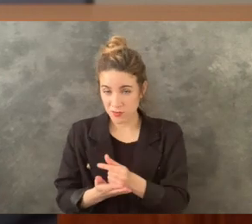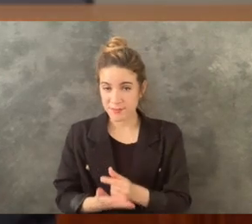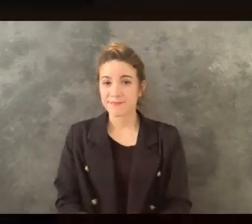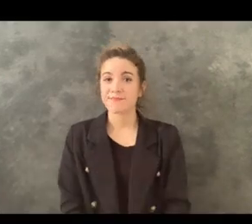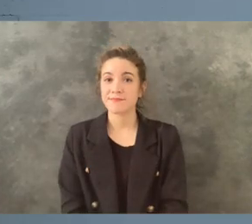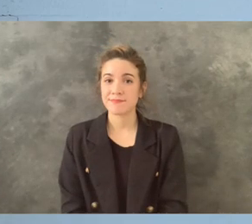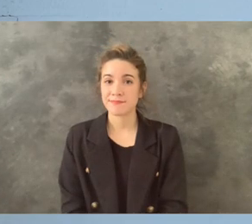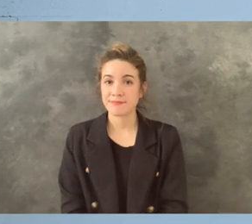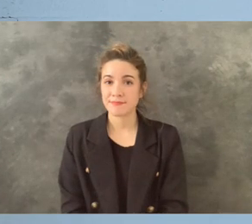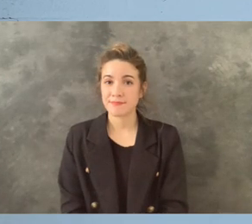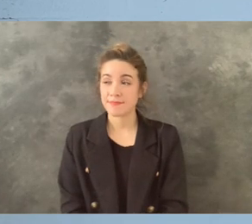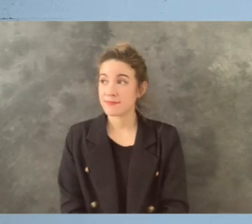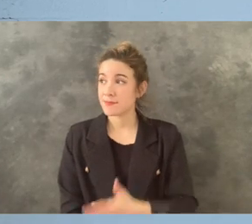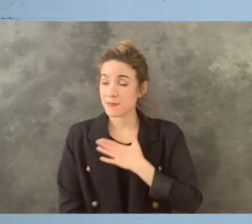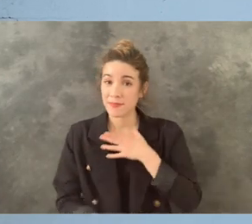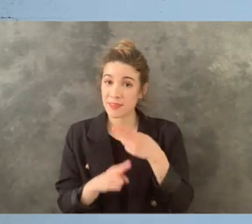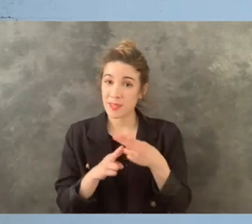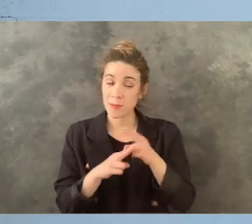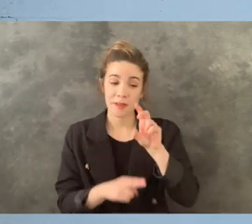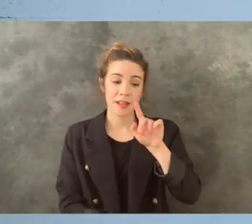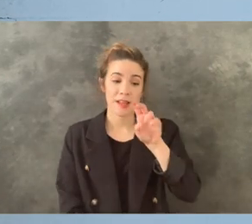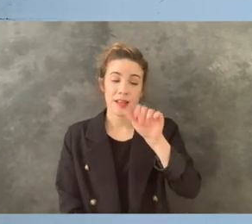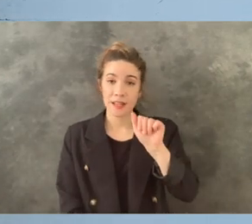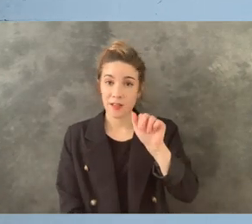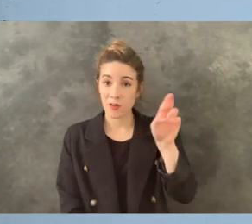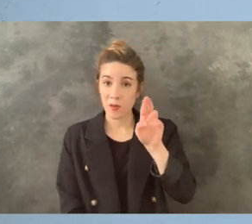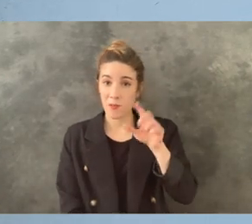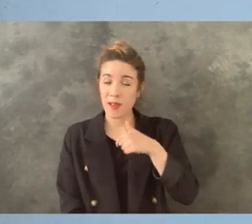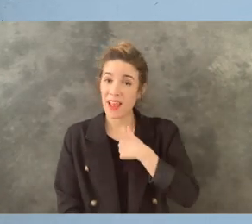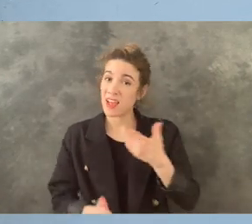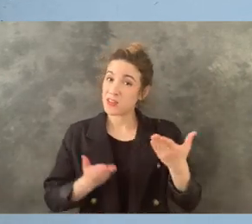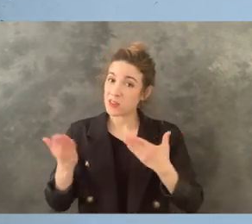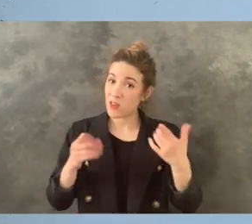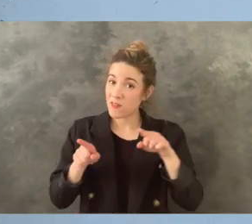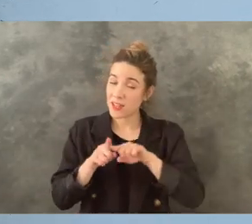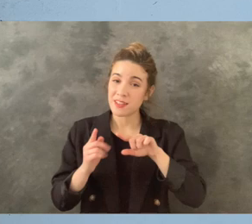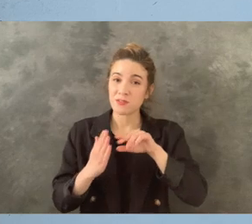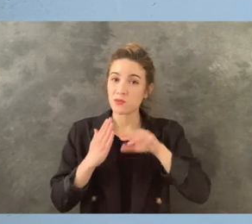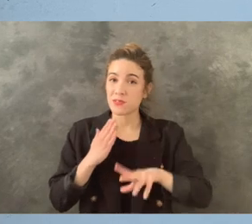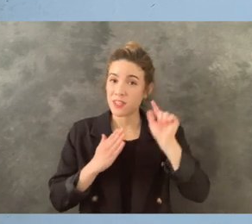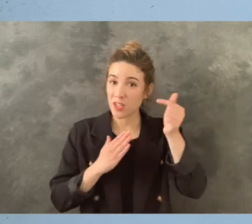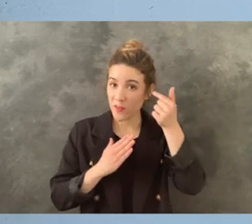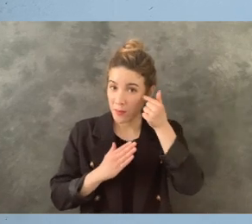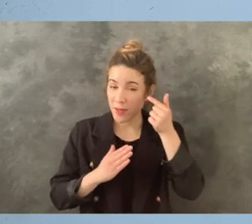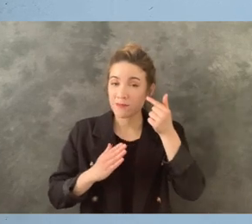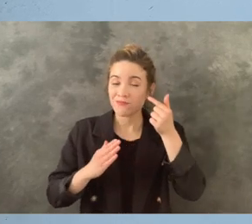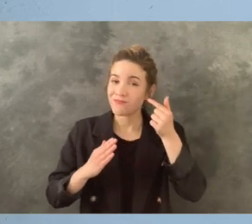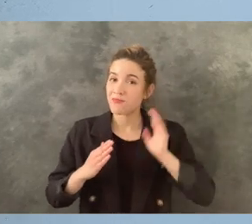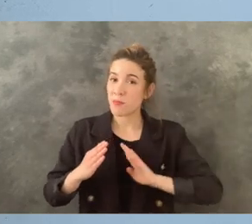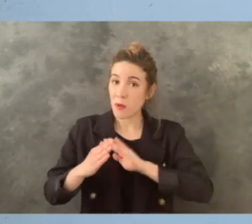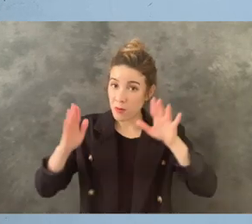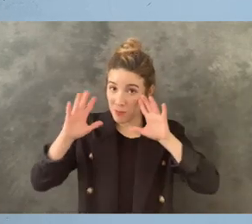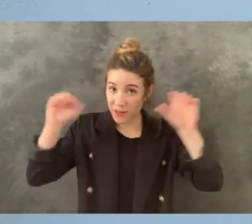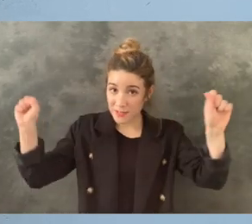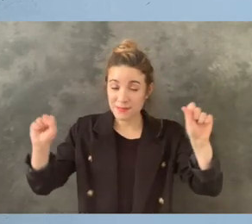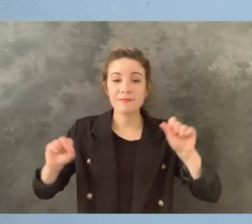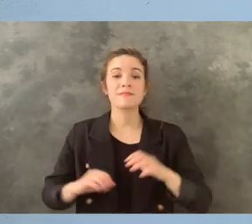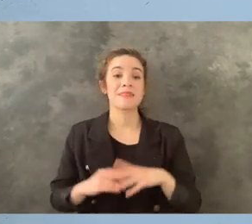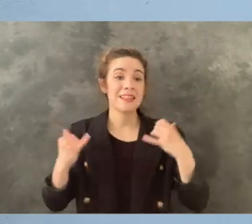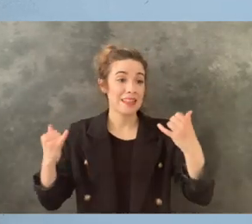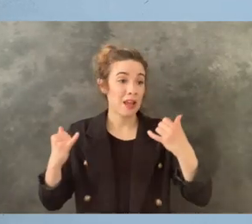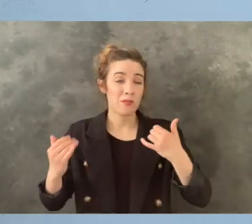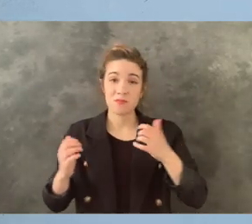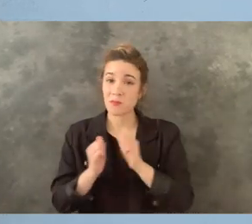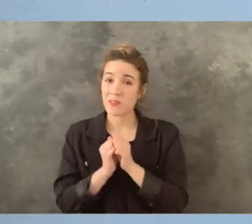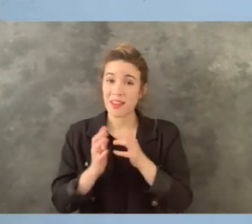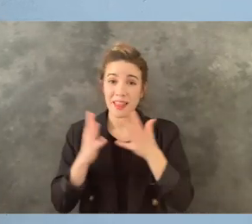participation. My name is Catalina Romero, and I serve as Student Government's Executive Board President. families, friends, and my fellow seniors, it is with great pride